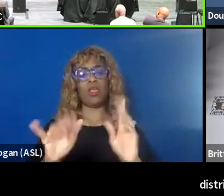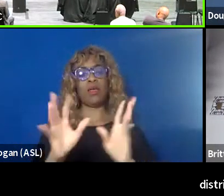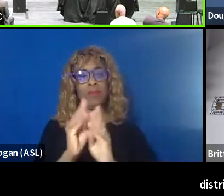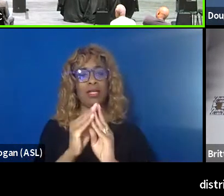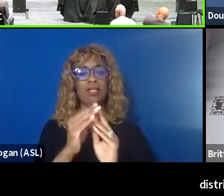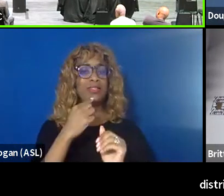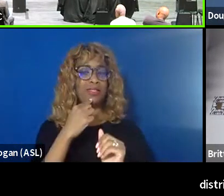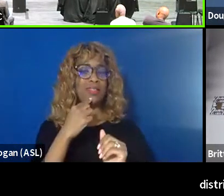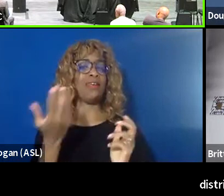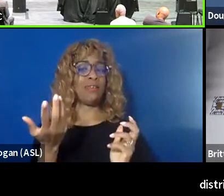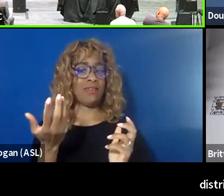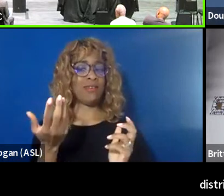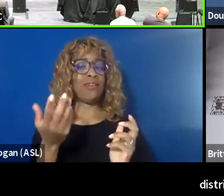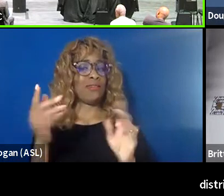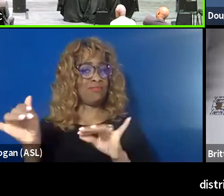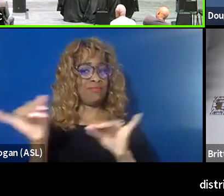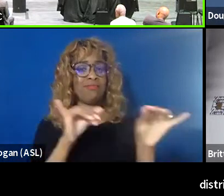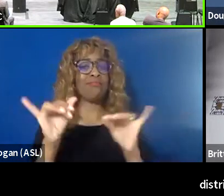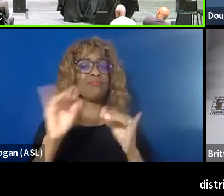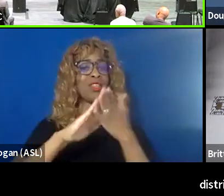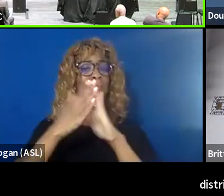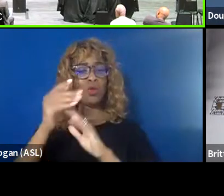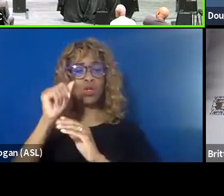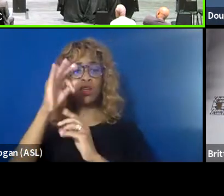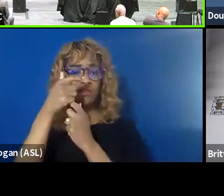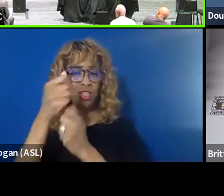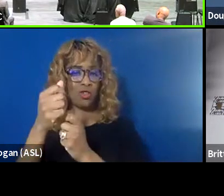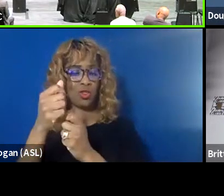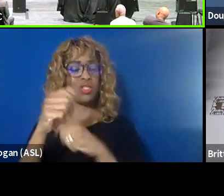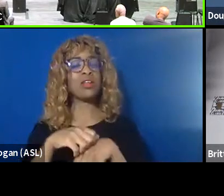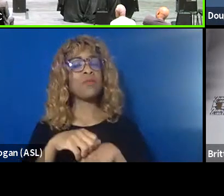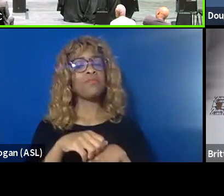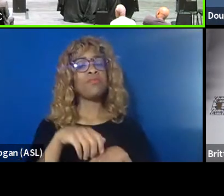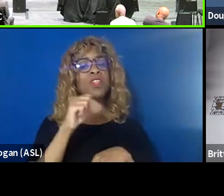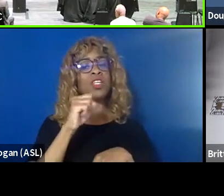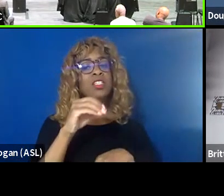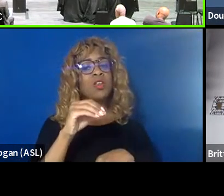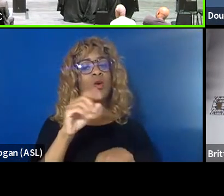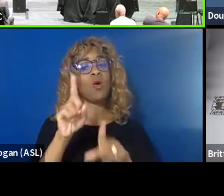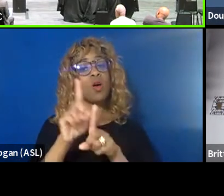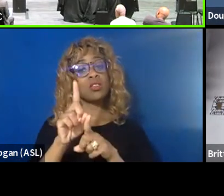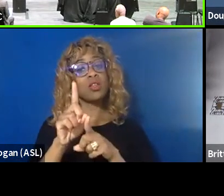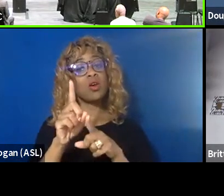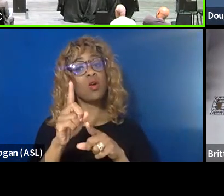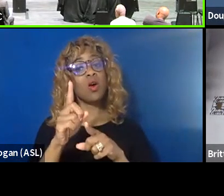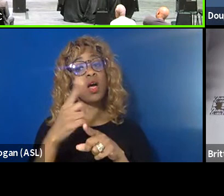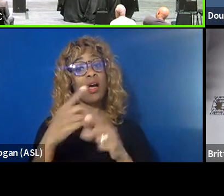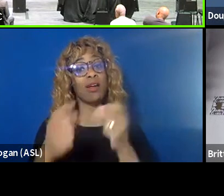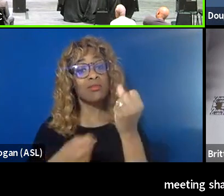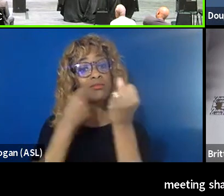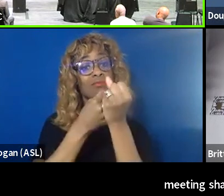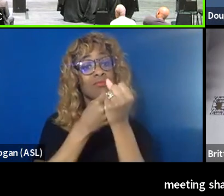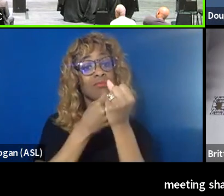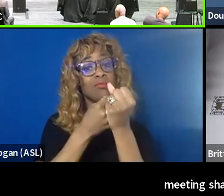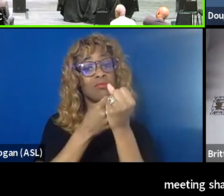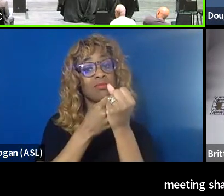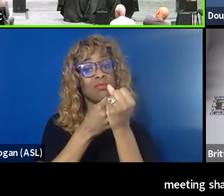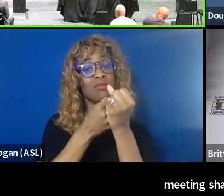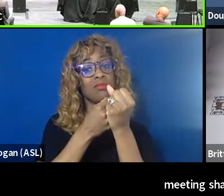shared the similar community of interest. The other thing I want to mention is I just want to say that I absolutely support the